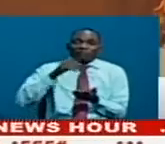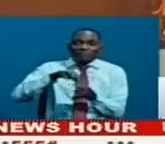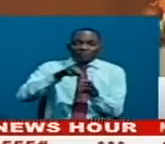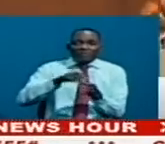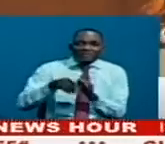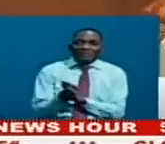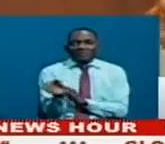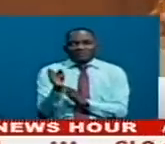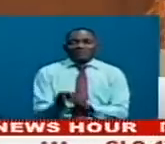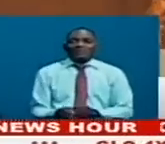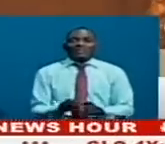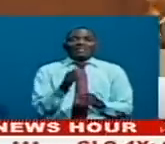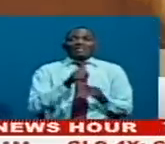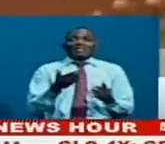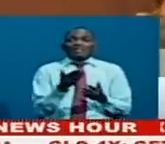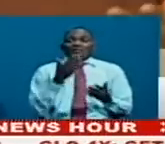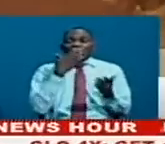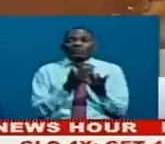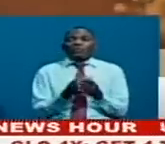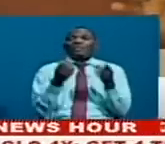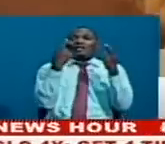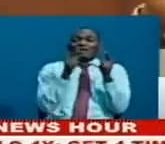that when something good is happening, there's always a few